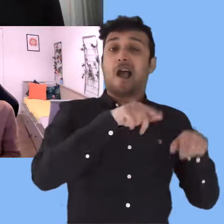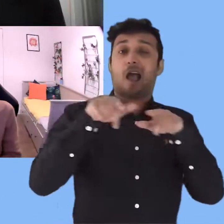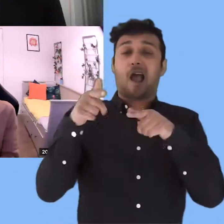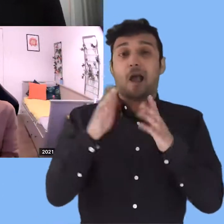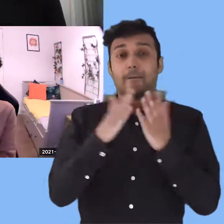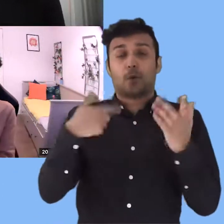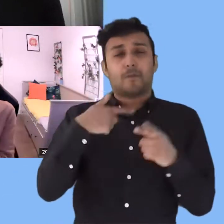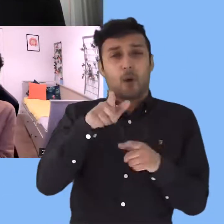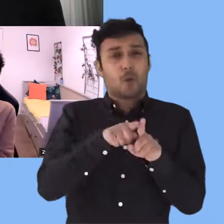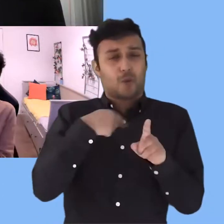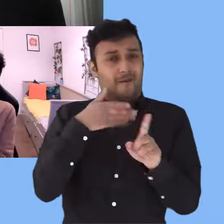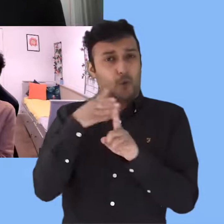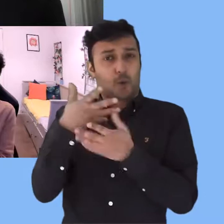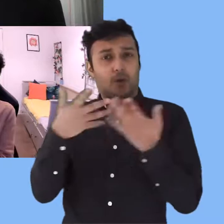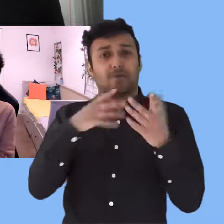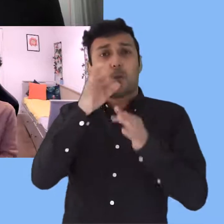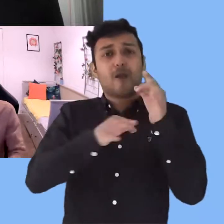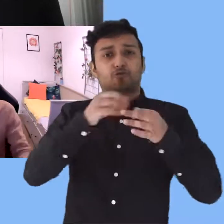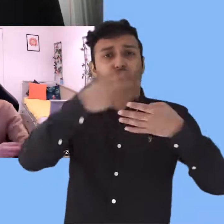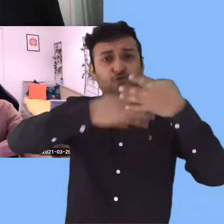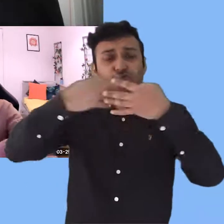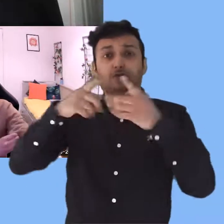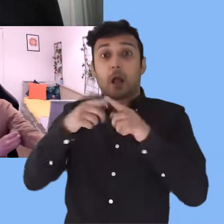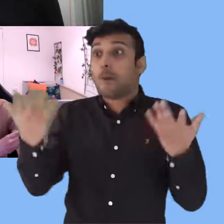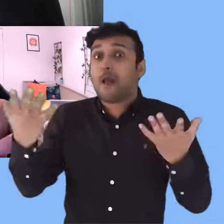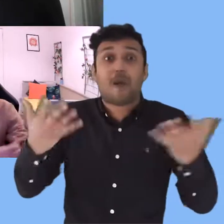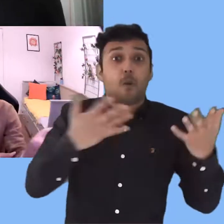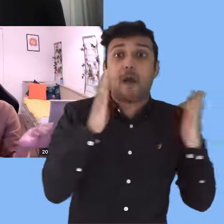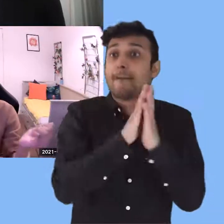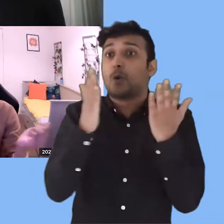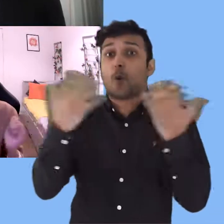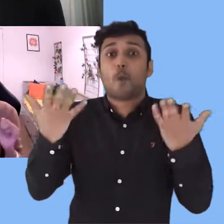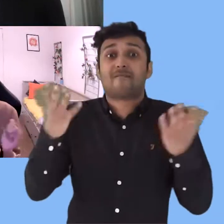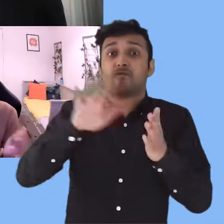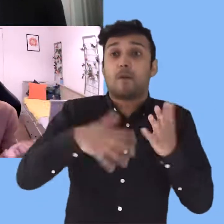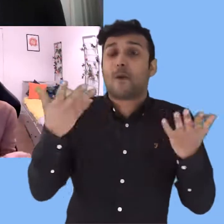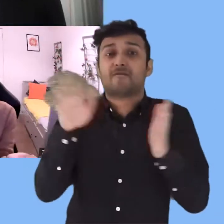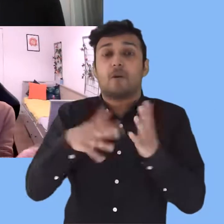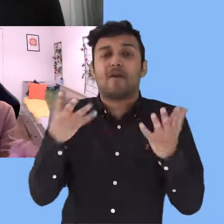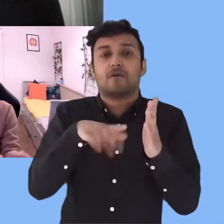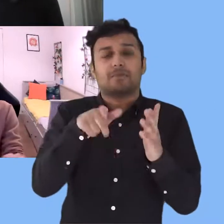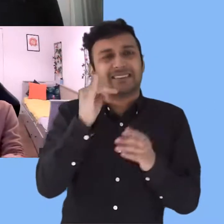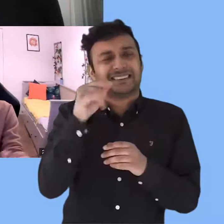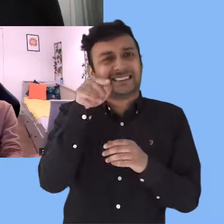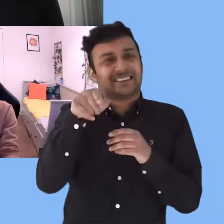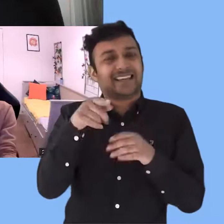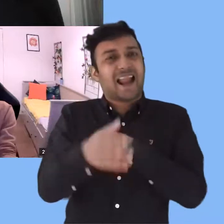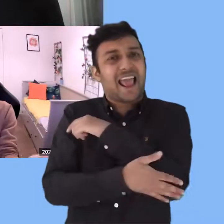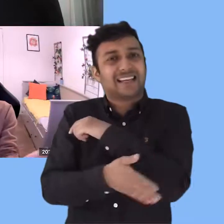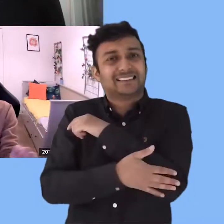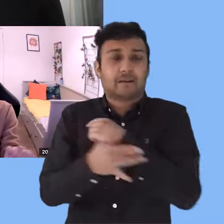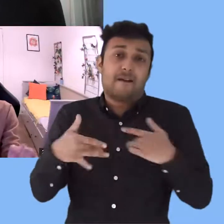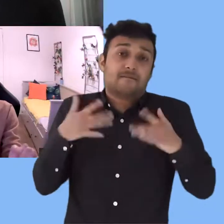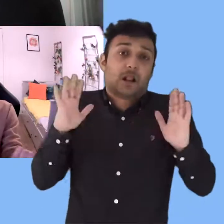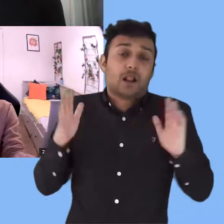do we get these books from? And this, I think, is where the laziness comes in. And when we talk about people who are racialized as white in the early